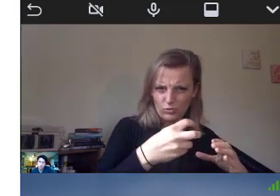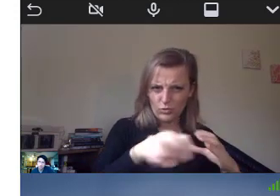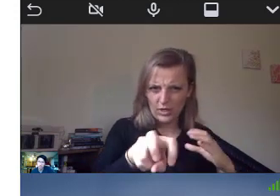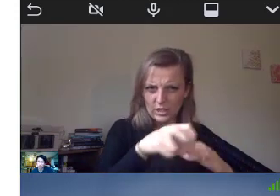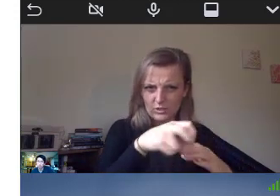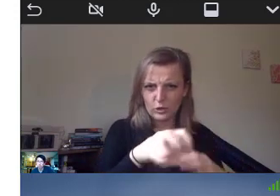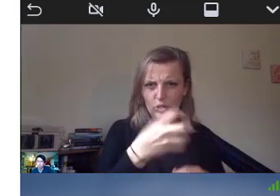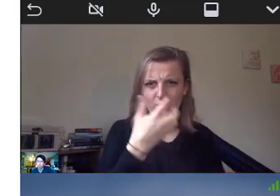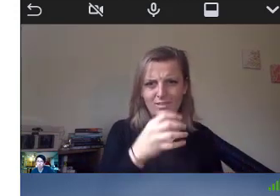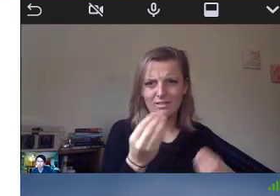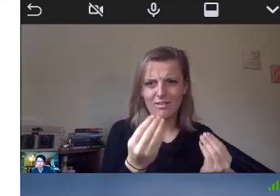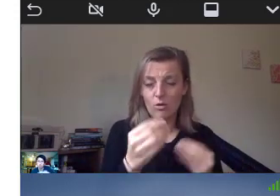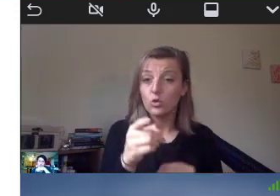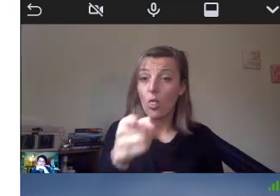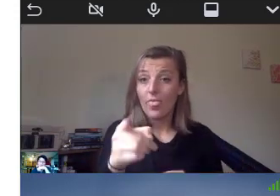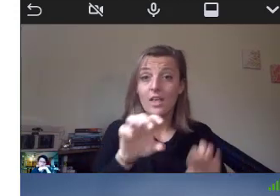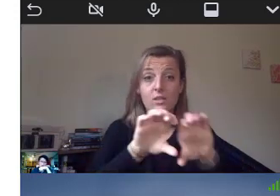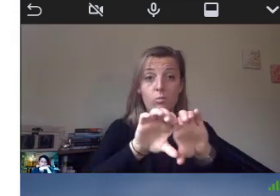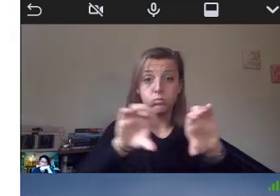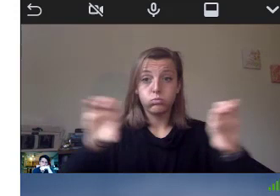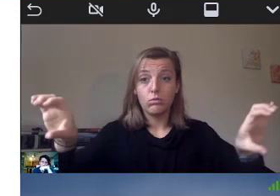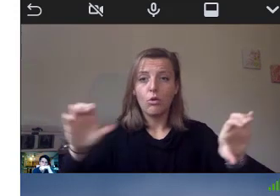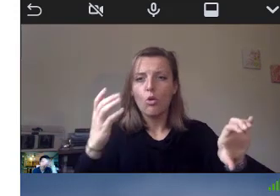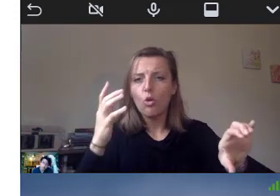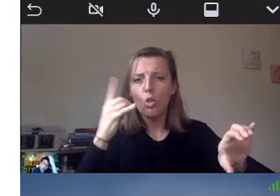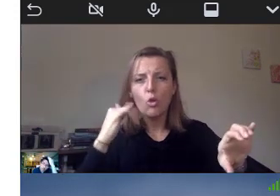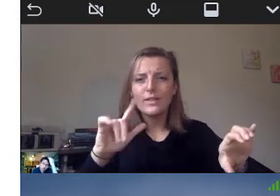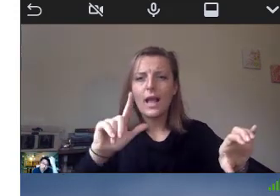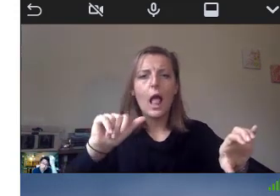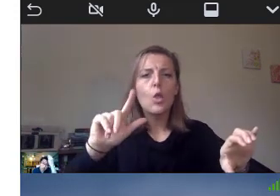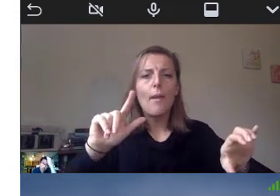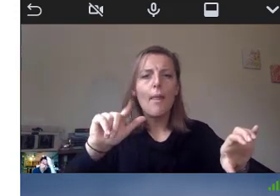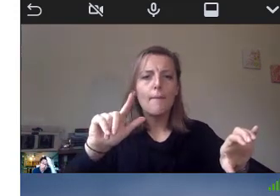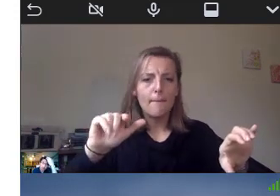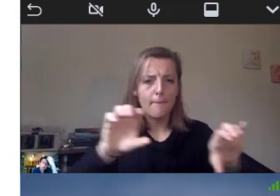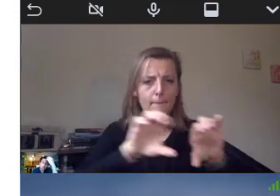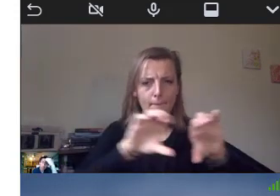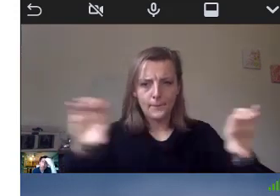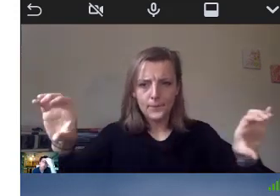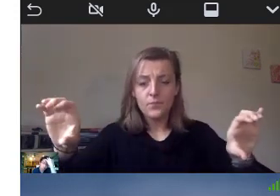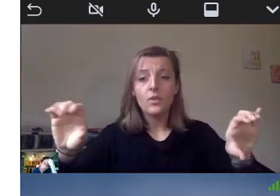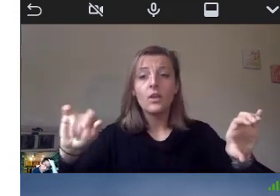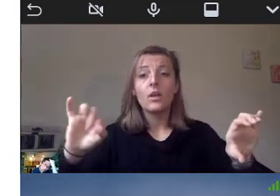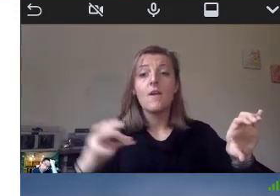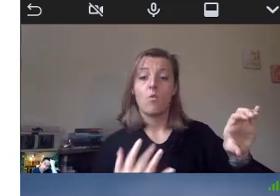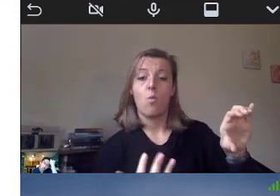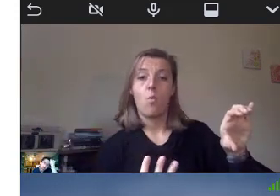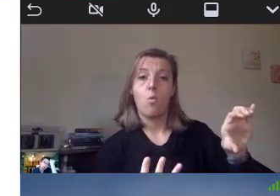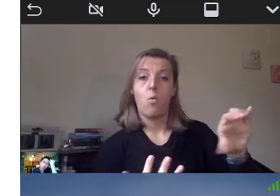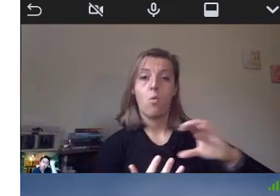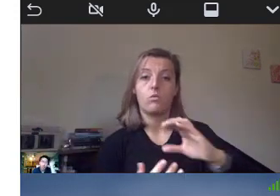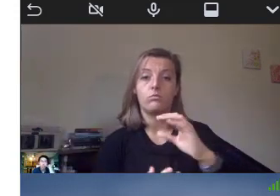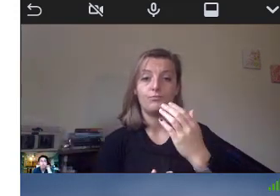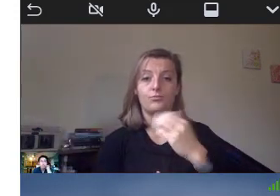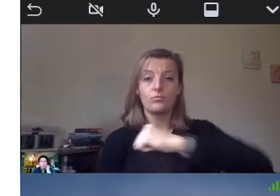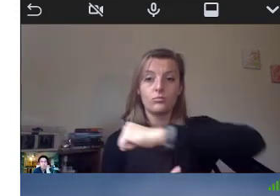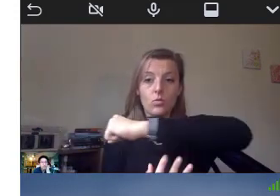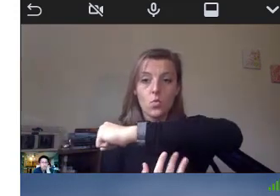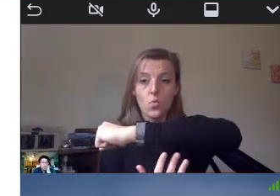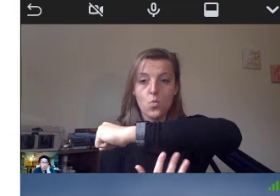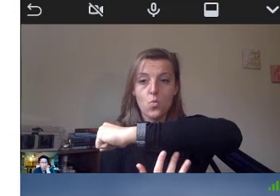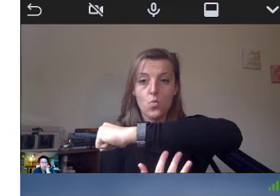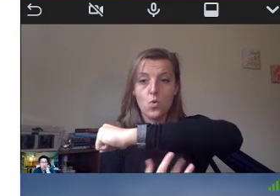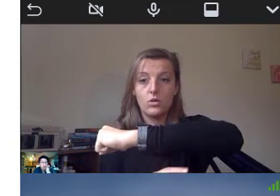adding heat to it, what happens is I have all these aluminum molecules, right? And as they get hotter,